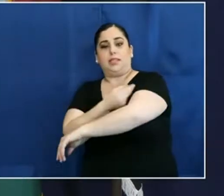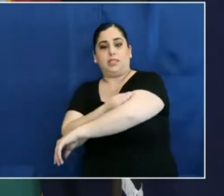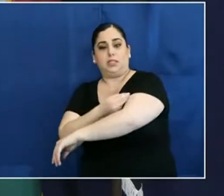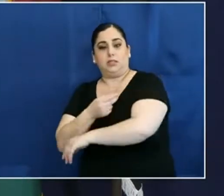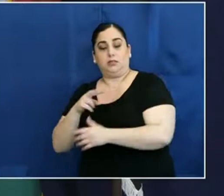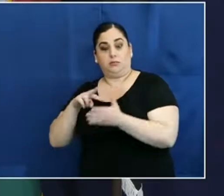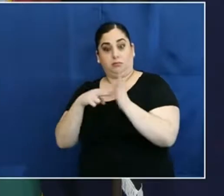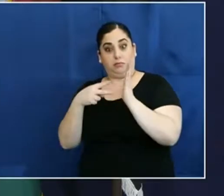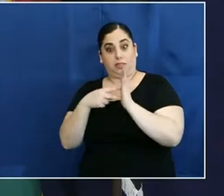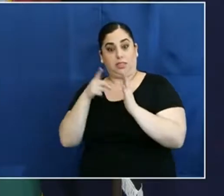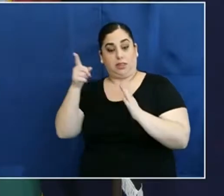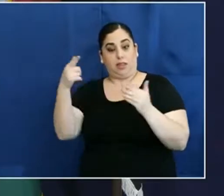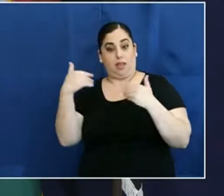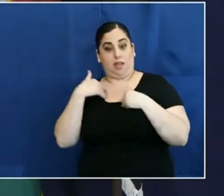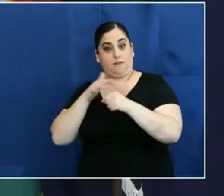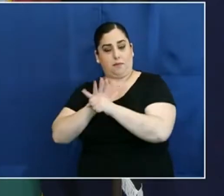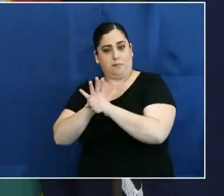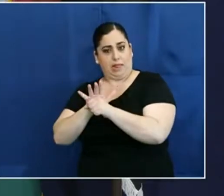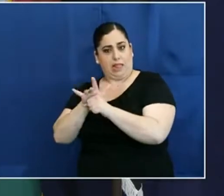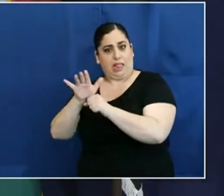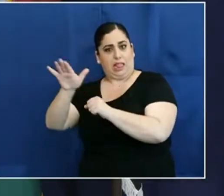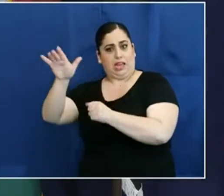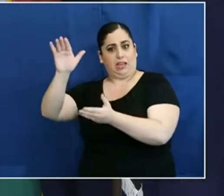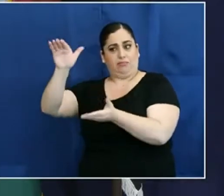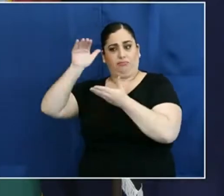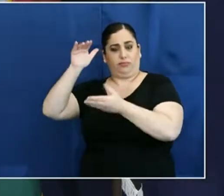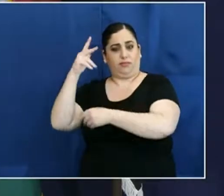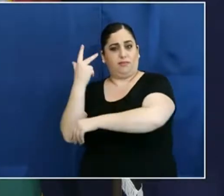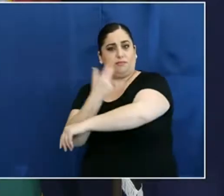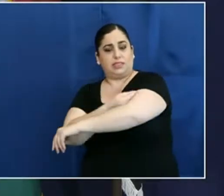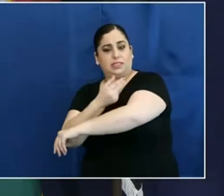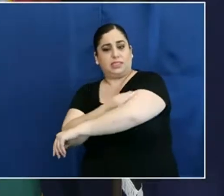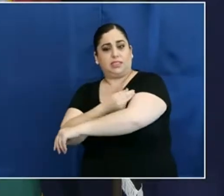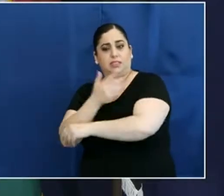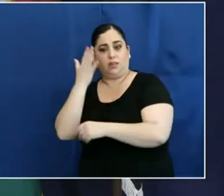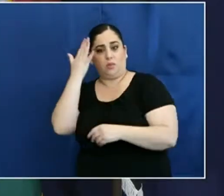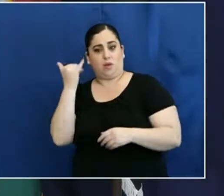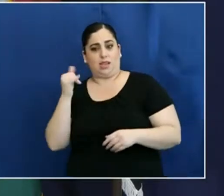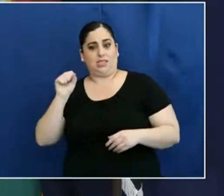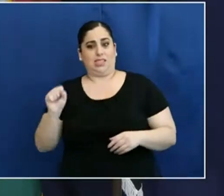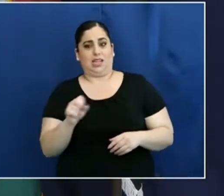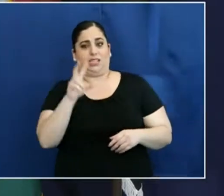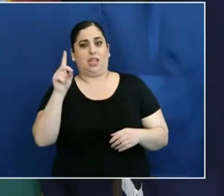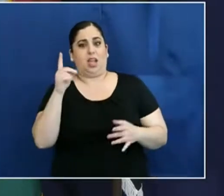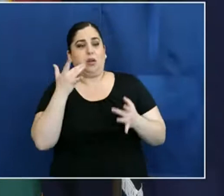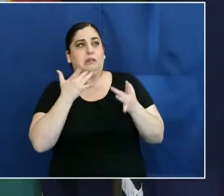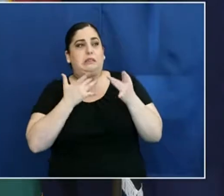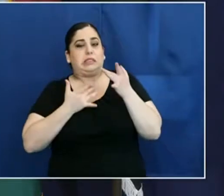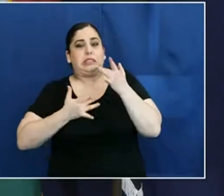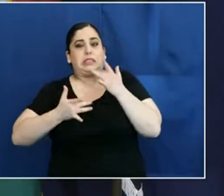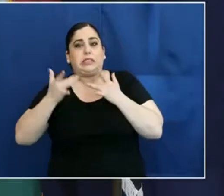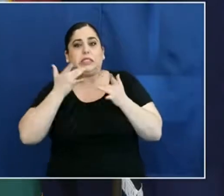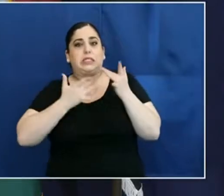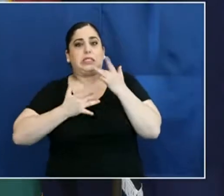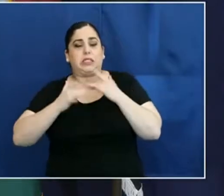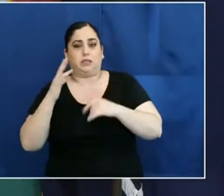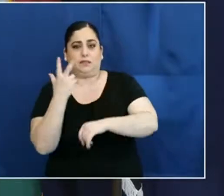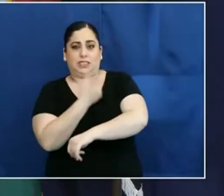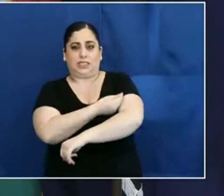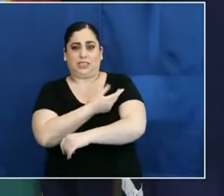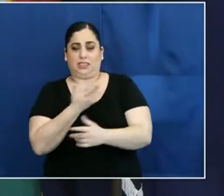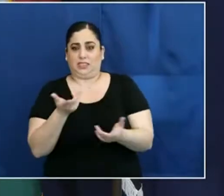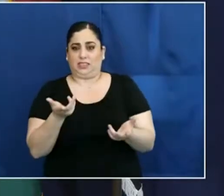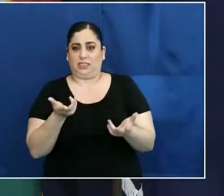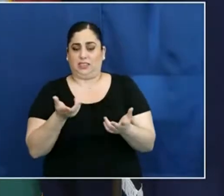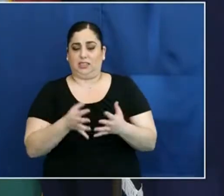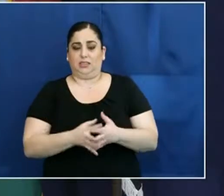more specifically San Diego County, is struggling with vaccine availability? Well, the limitation in the supply of